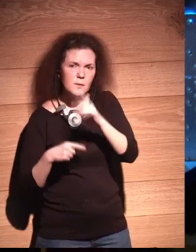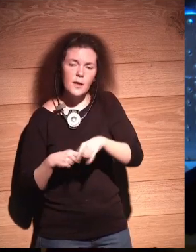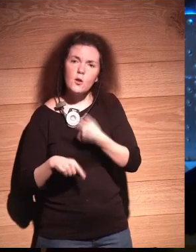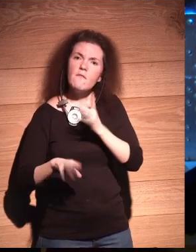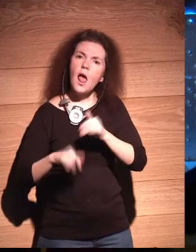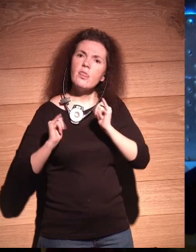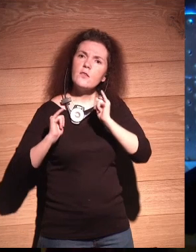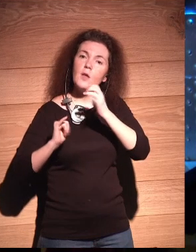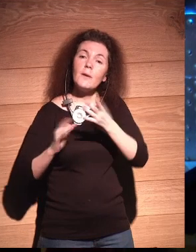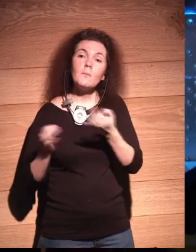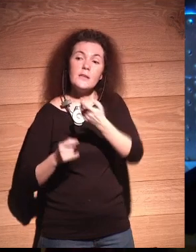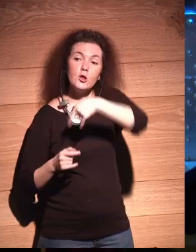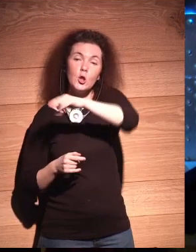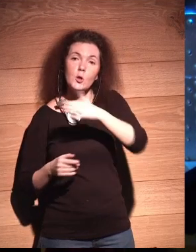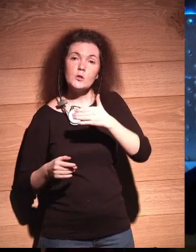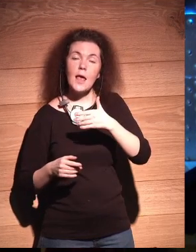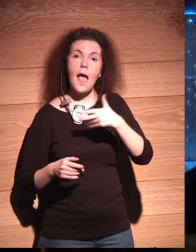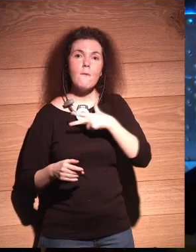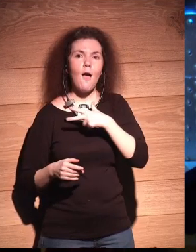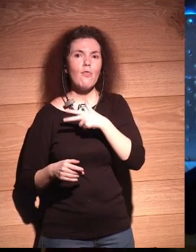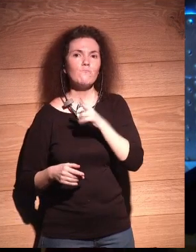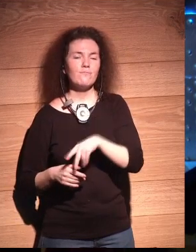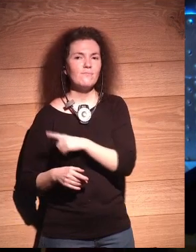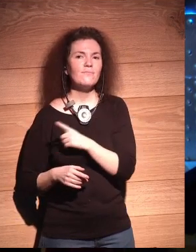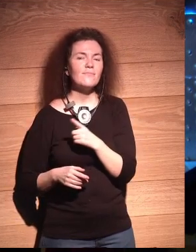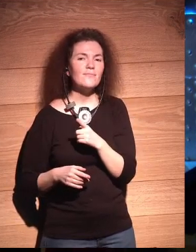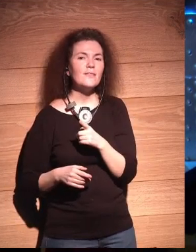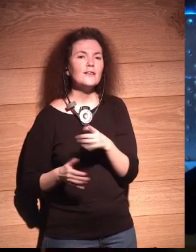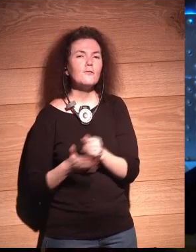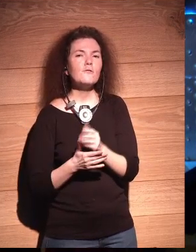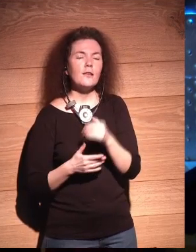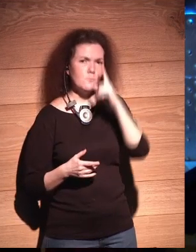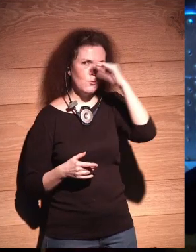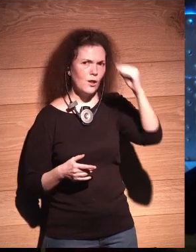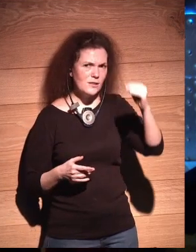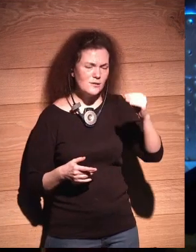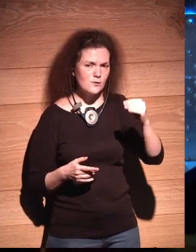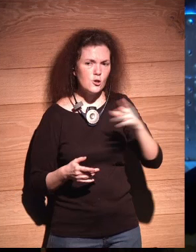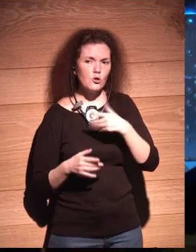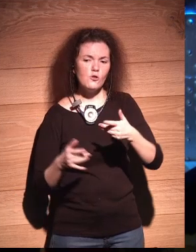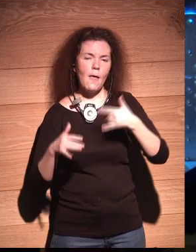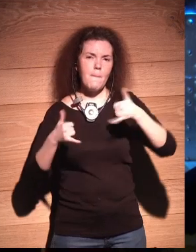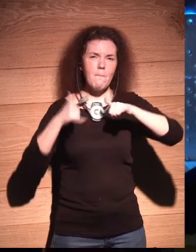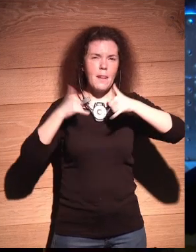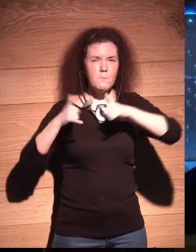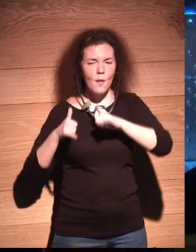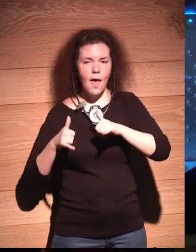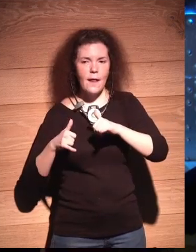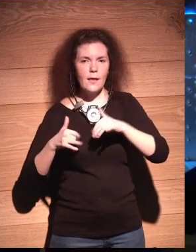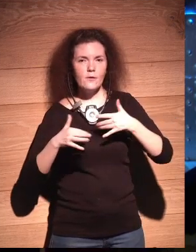and because they're very skilled in manipulating your attention and pushing it over, just like in the courtroom, into